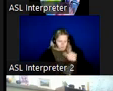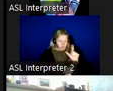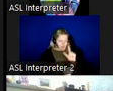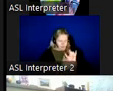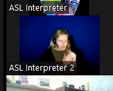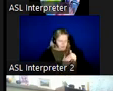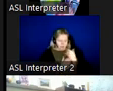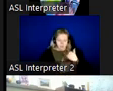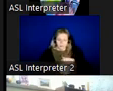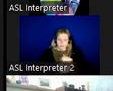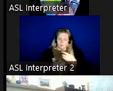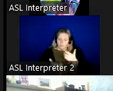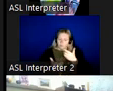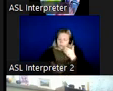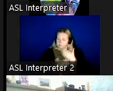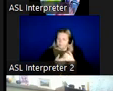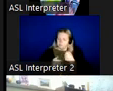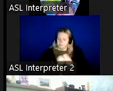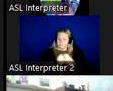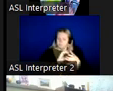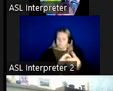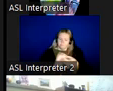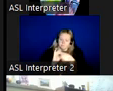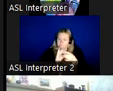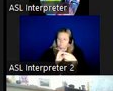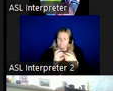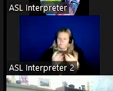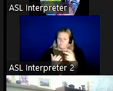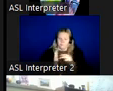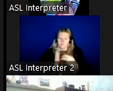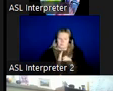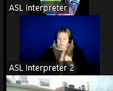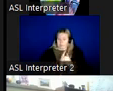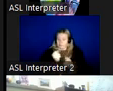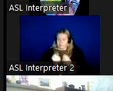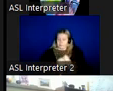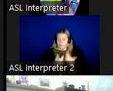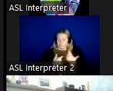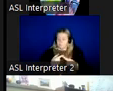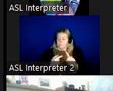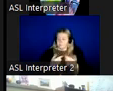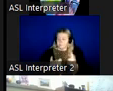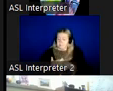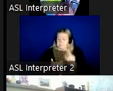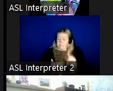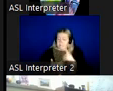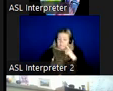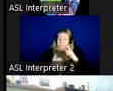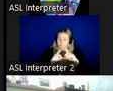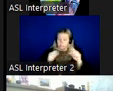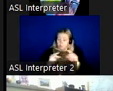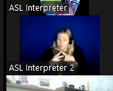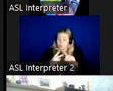a good support system with our libraries. And how can you support? You can sign up for a library card. You can become a volunteer at